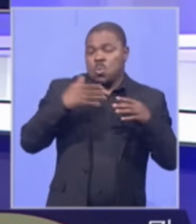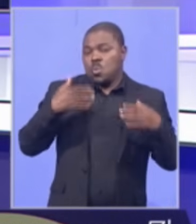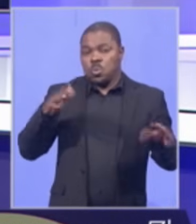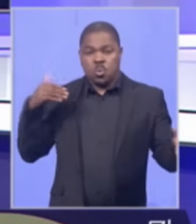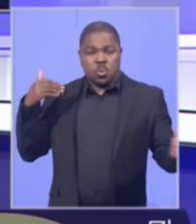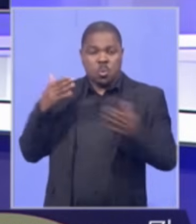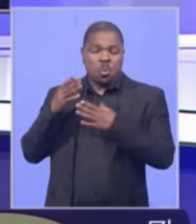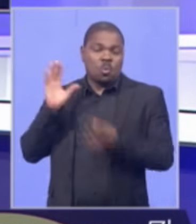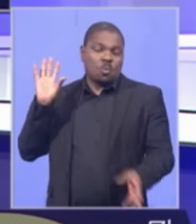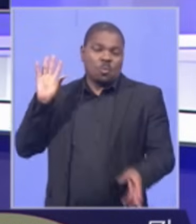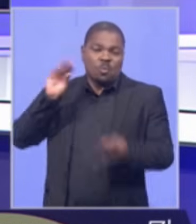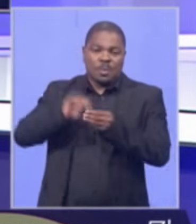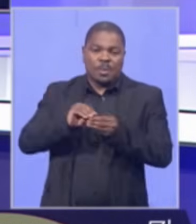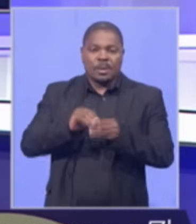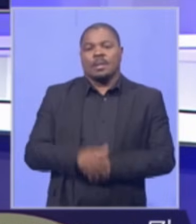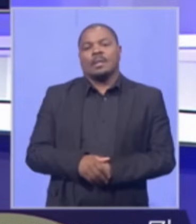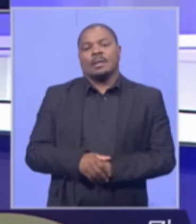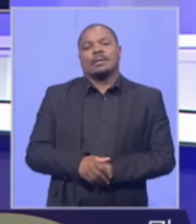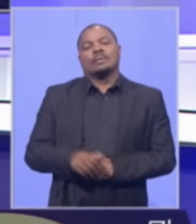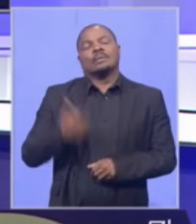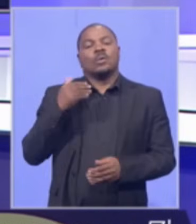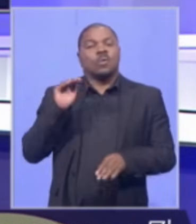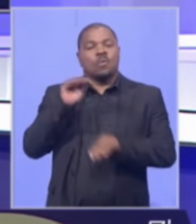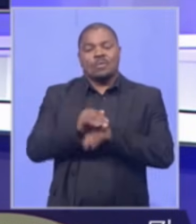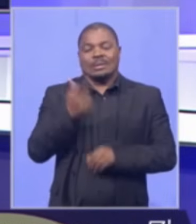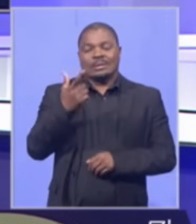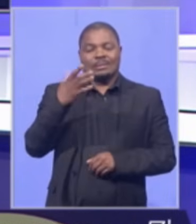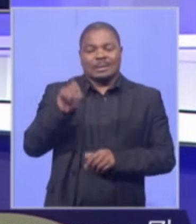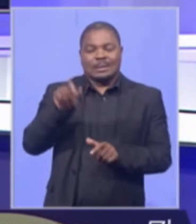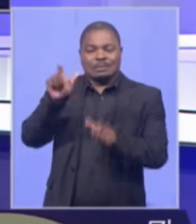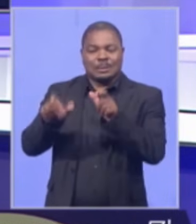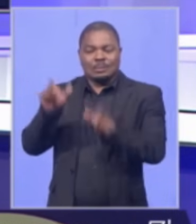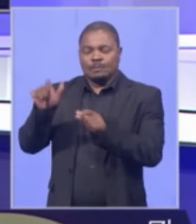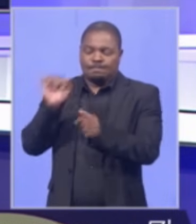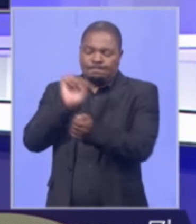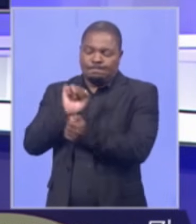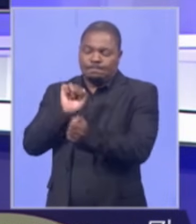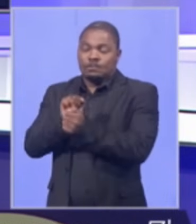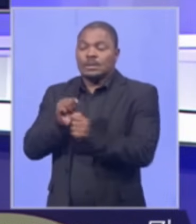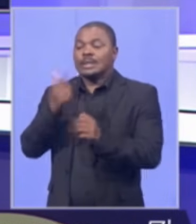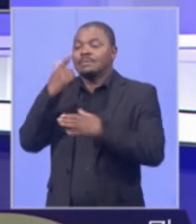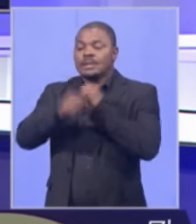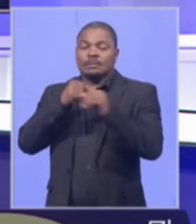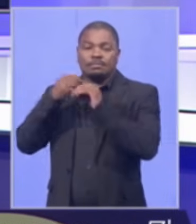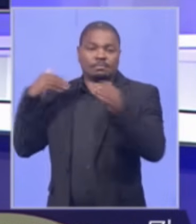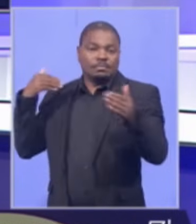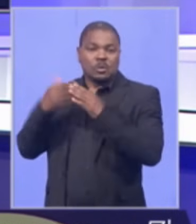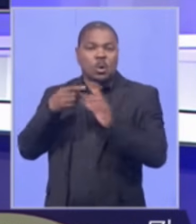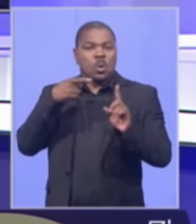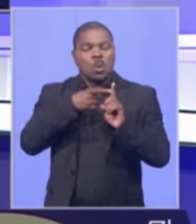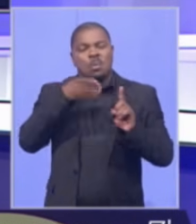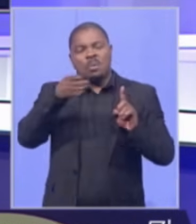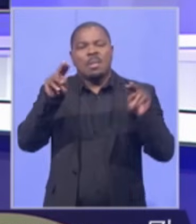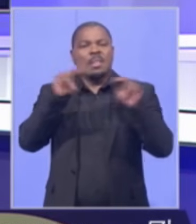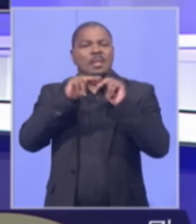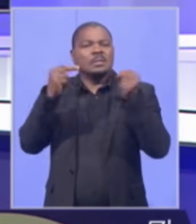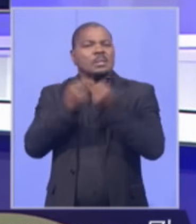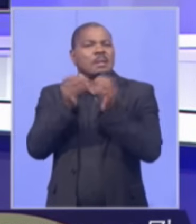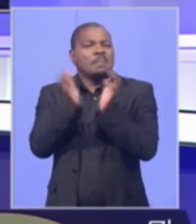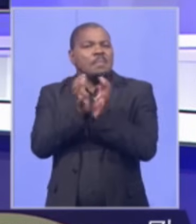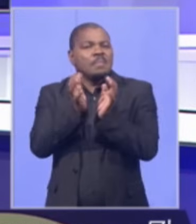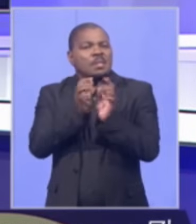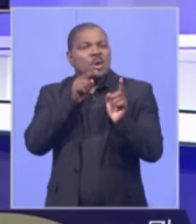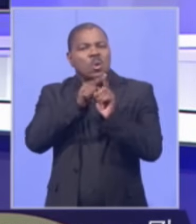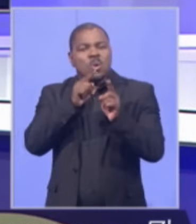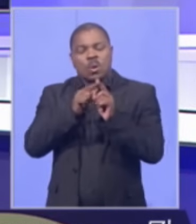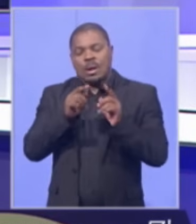ba go feta ba 17,000 mo mengwageng ye šupa ya go feta. Lebeya o ya bolela seo kopanong ya bosetšhaba ya go laelana le